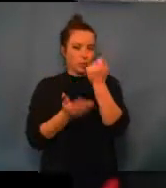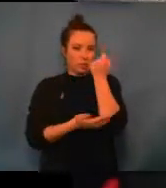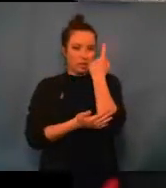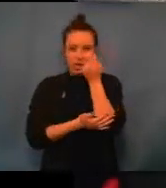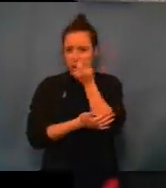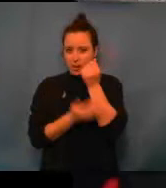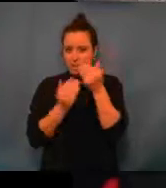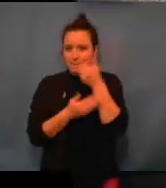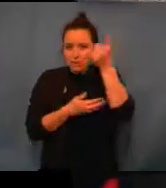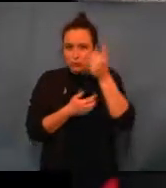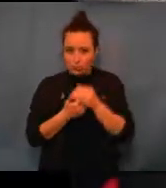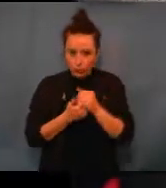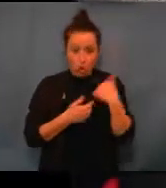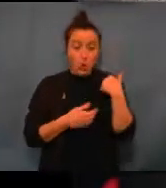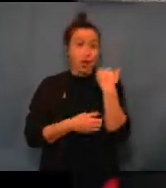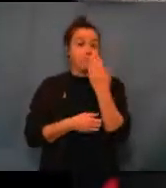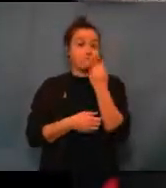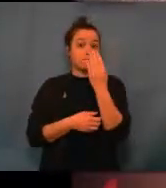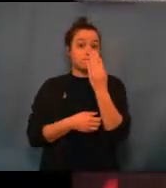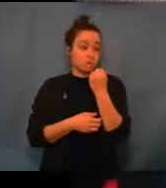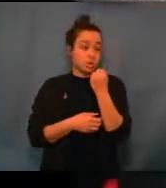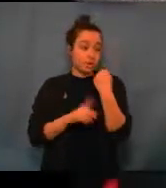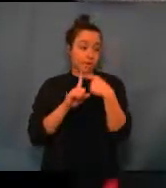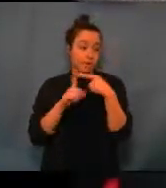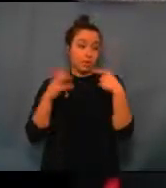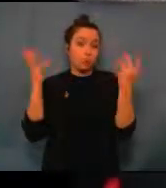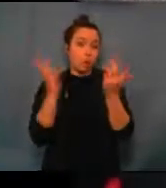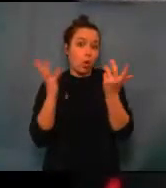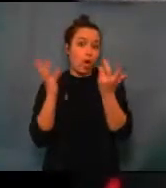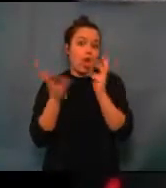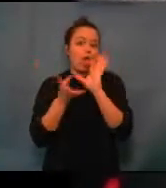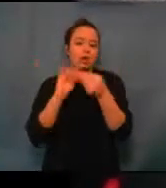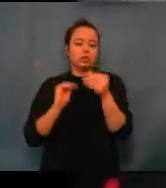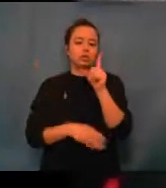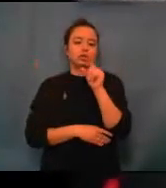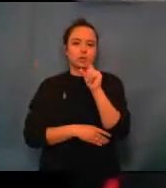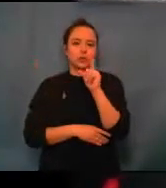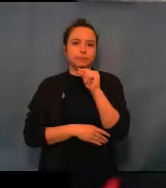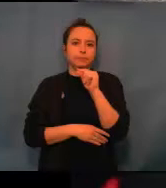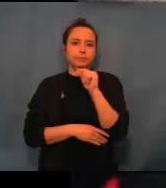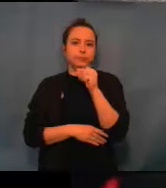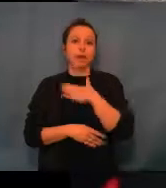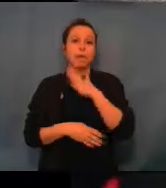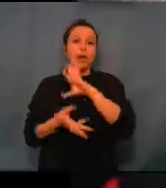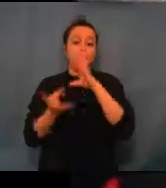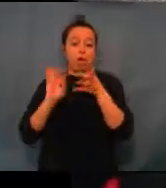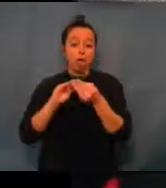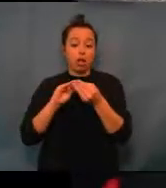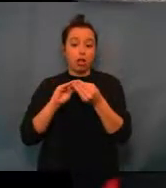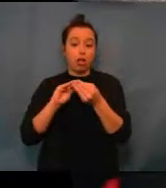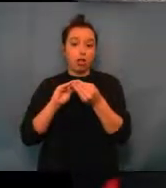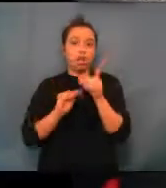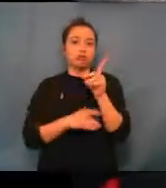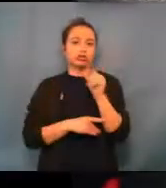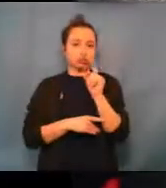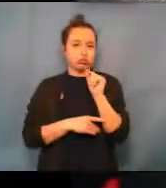your brain. We have 14 plus something equals 20. So my whole number, my answer